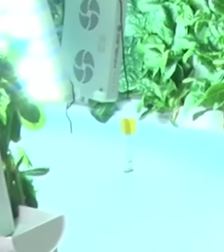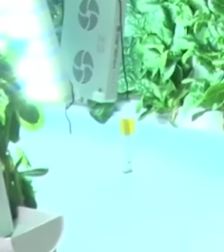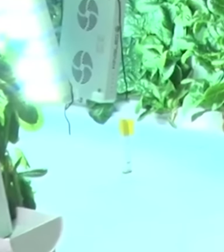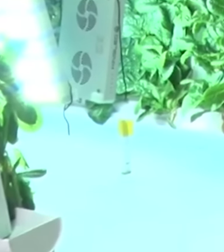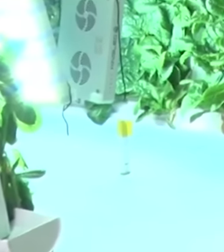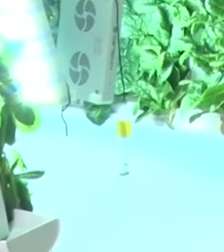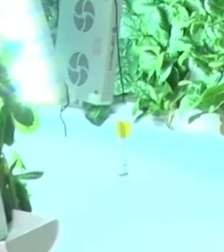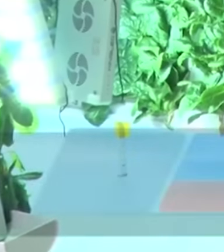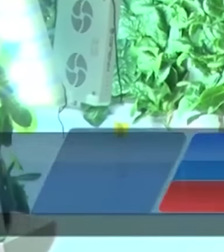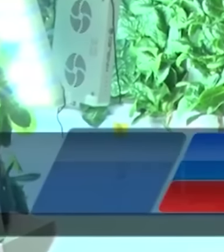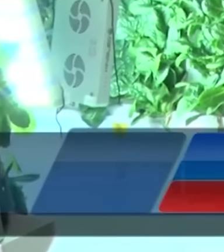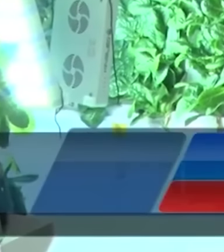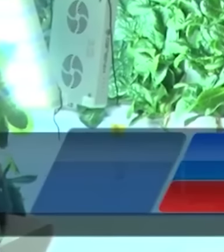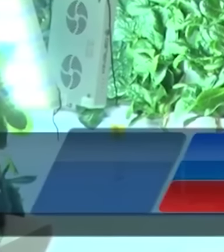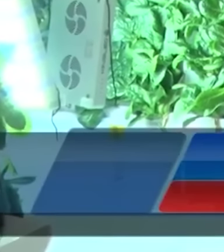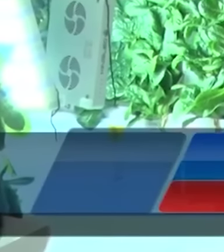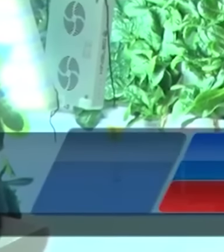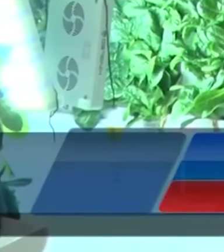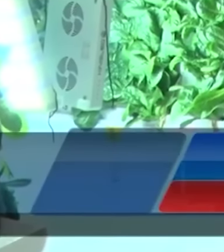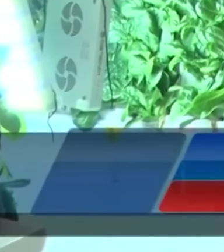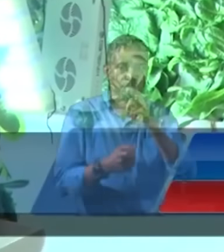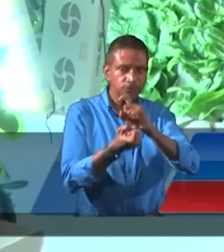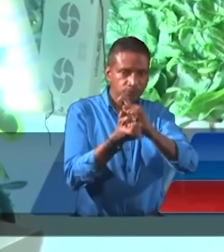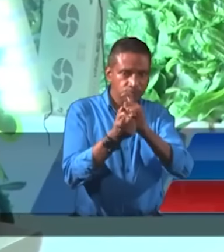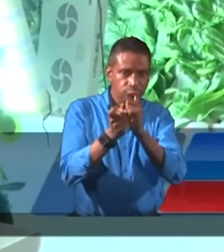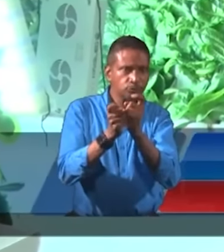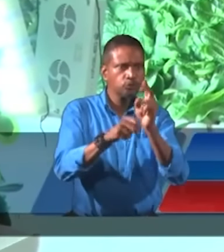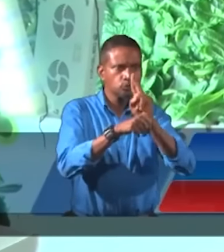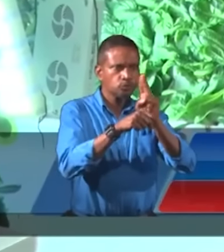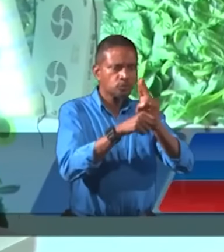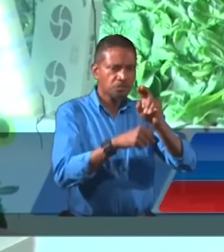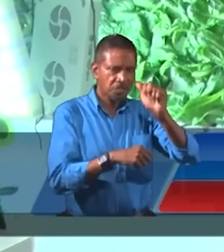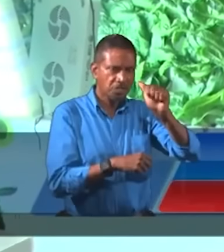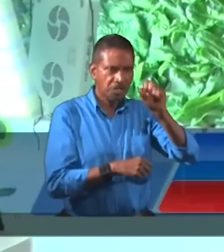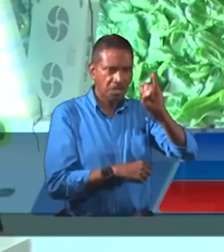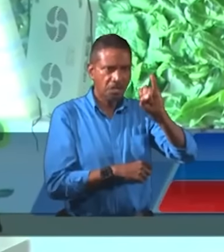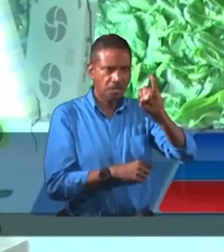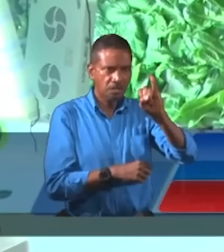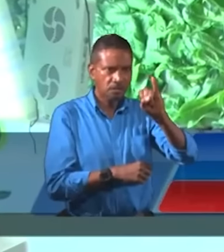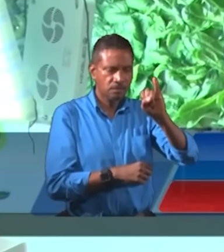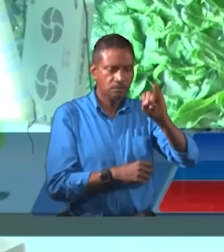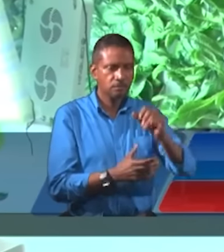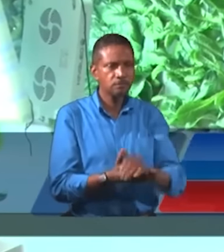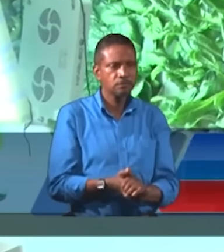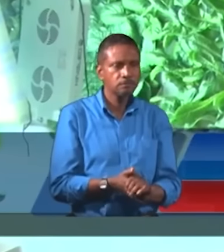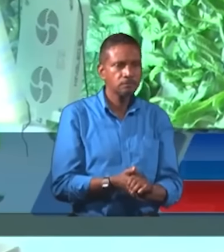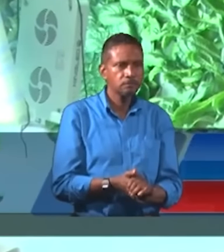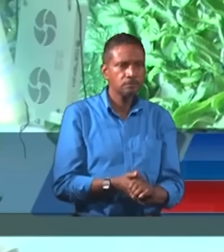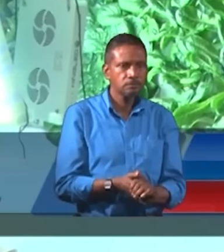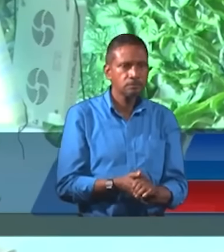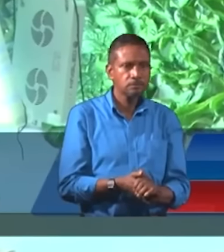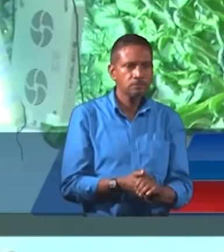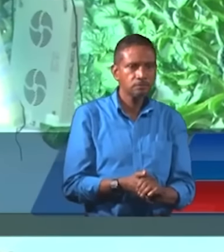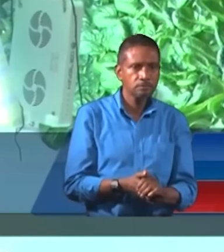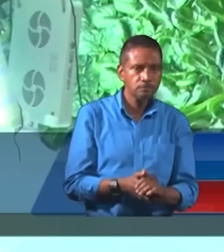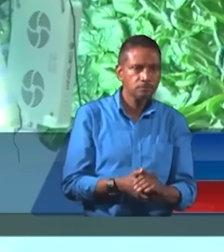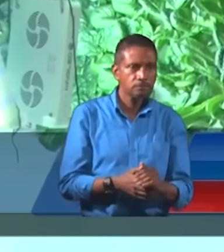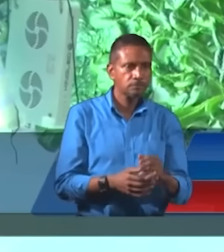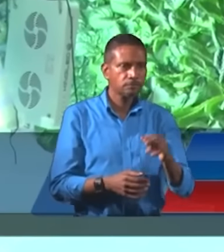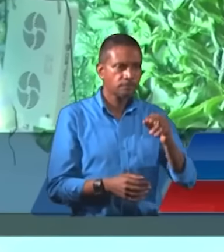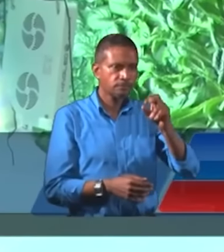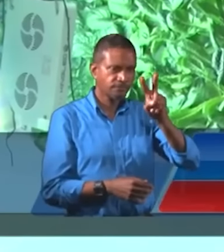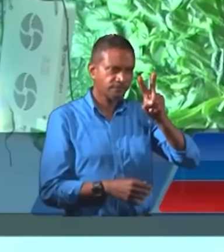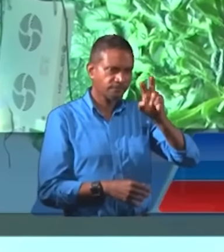Revolutionizing the industry, AI, automation, and robotics have found their applications in vertical